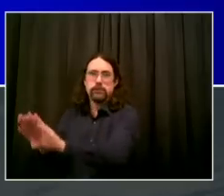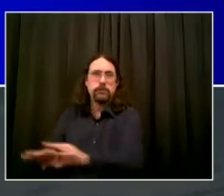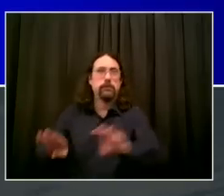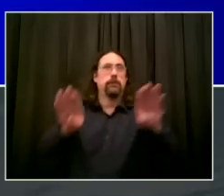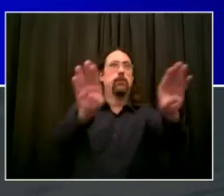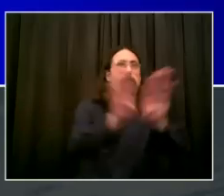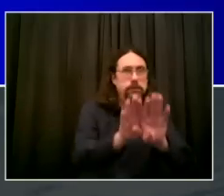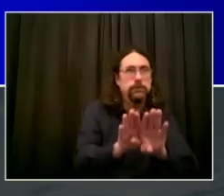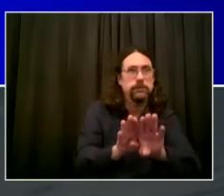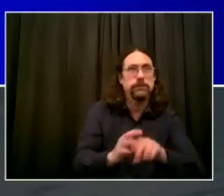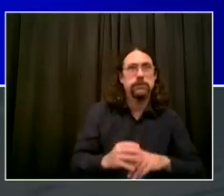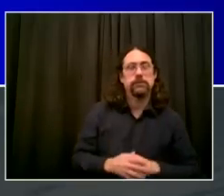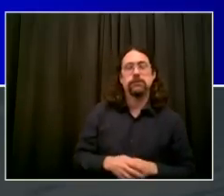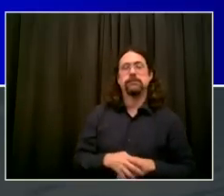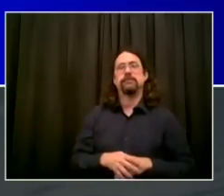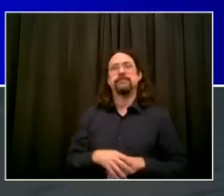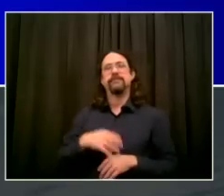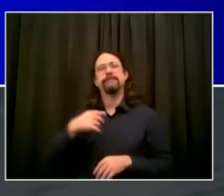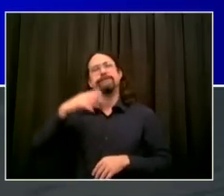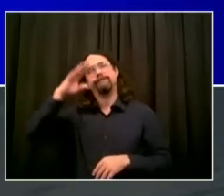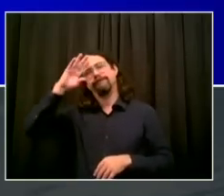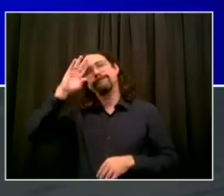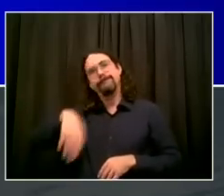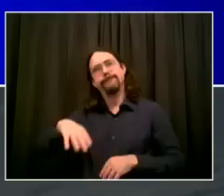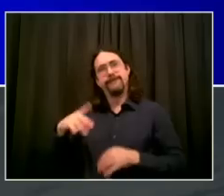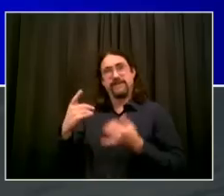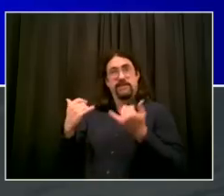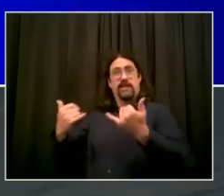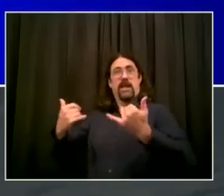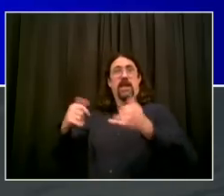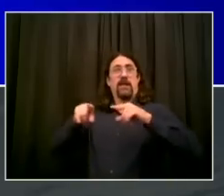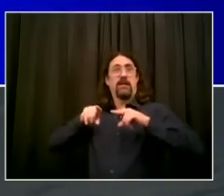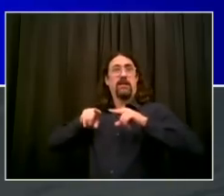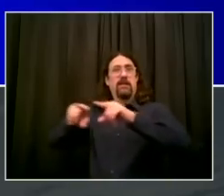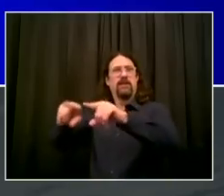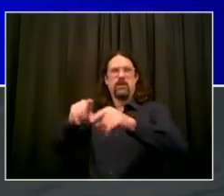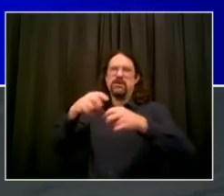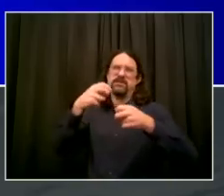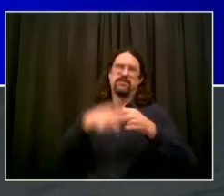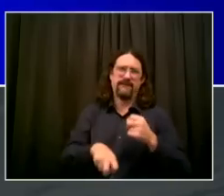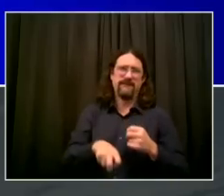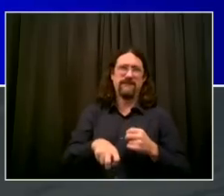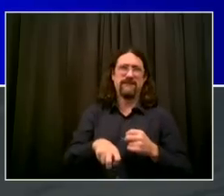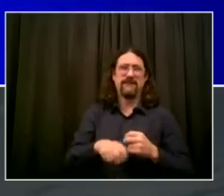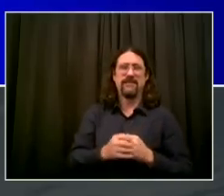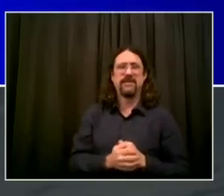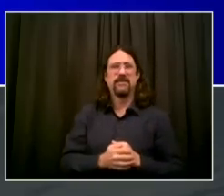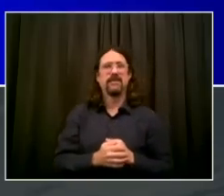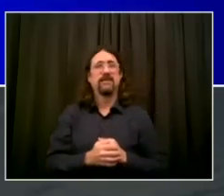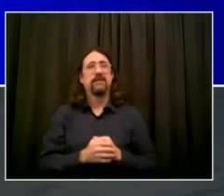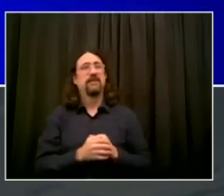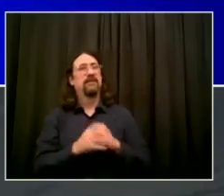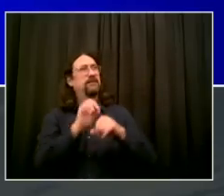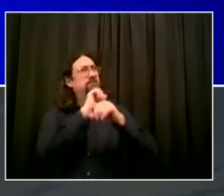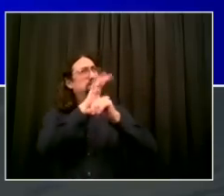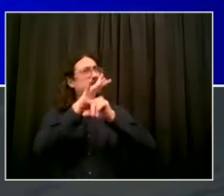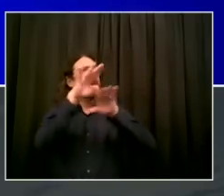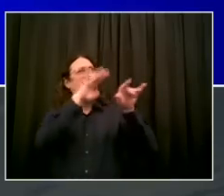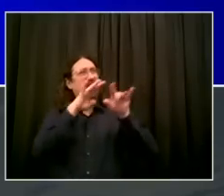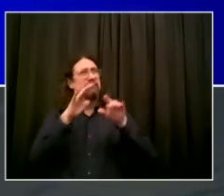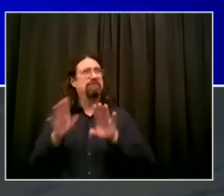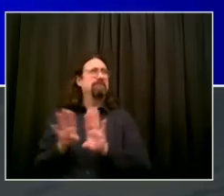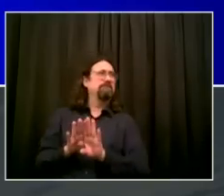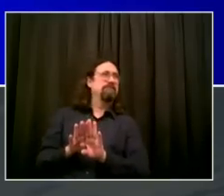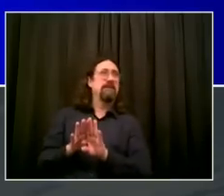follow these rules and we will enforce them. Now, before we go to our daily indicators, just an important note on